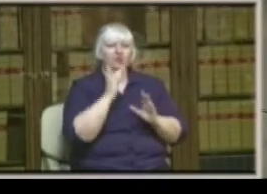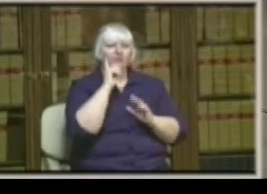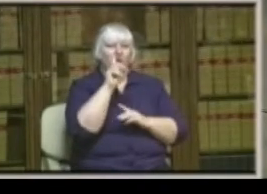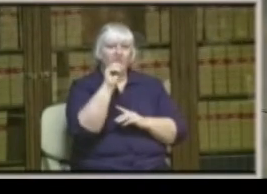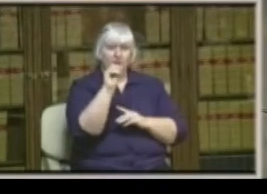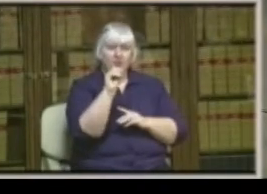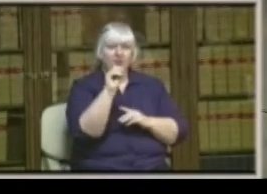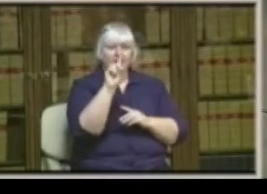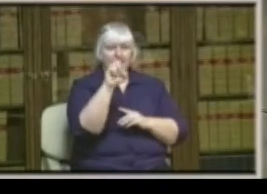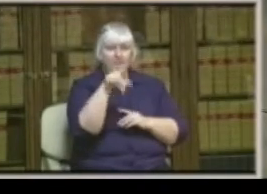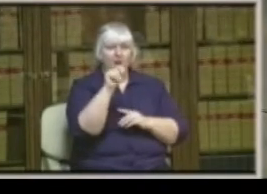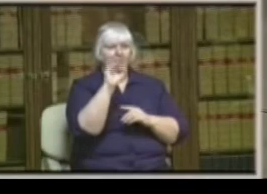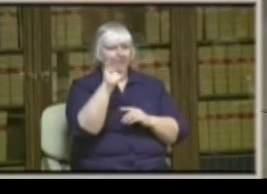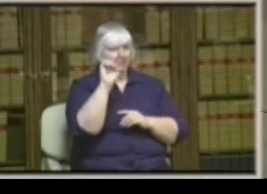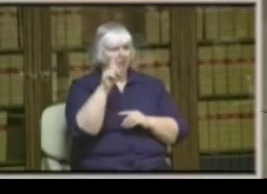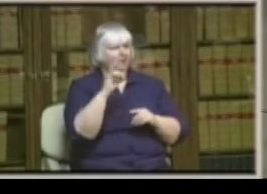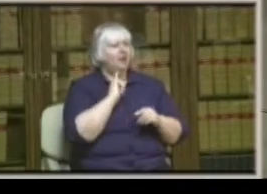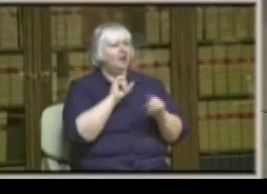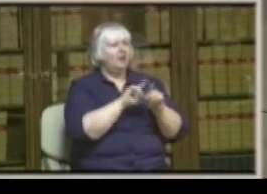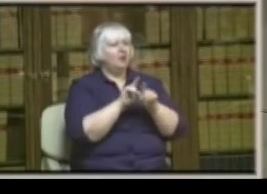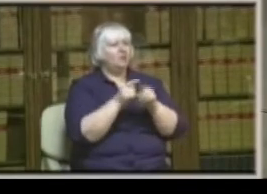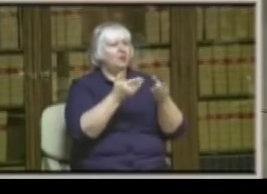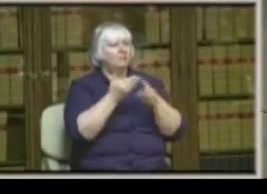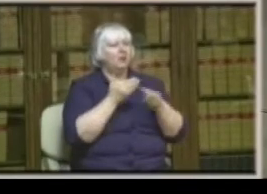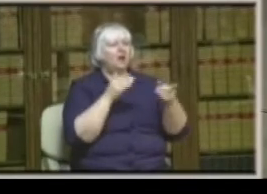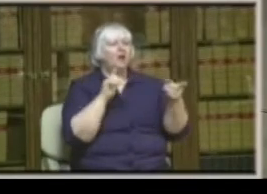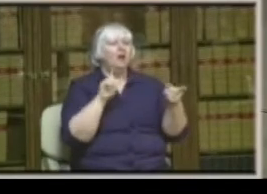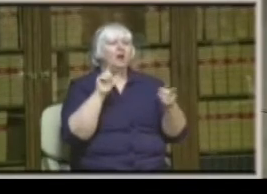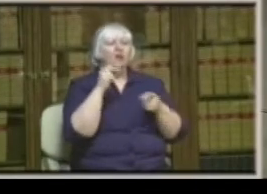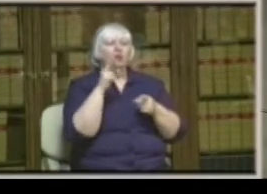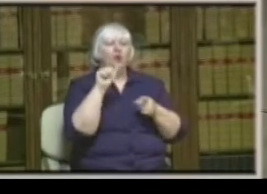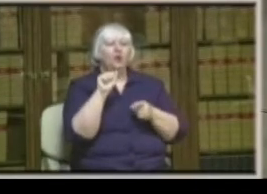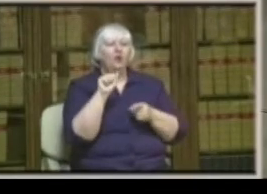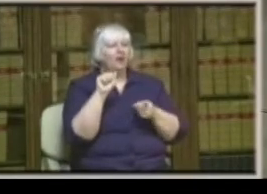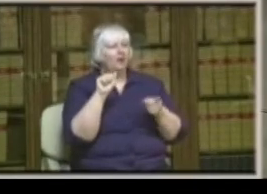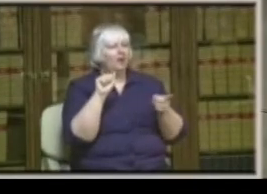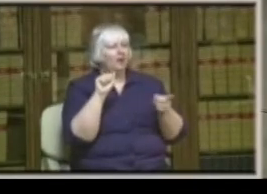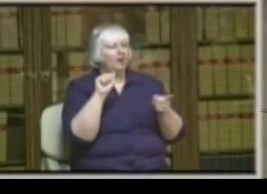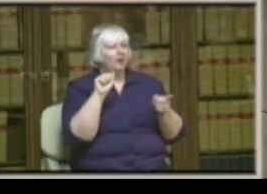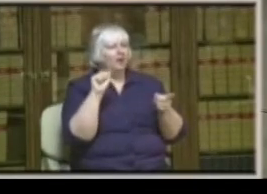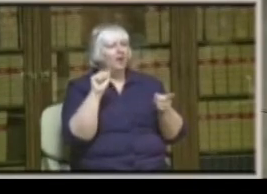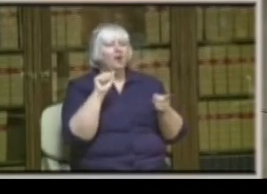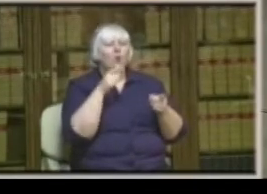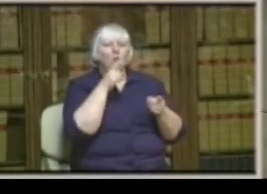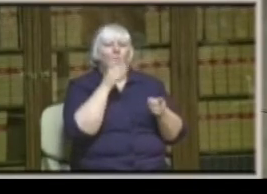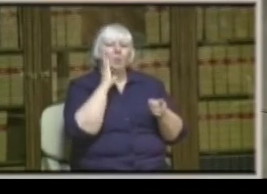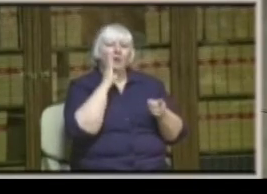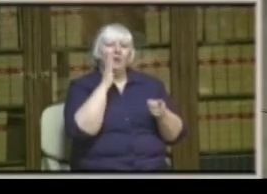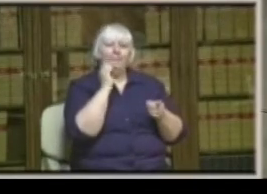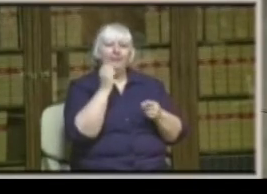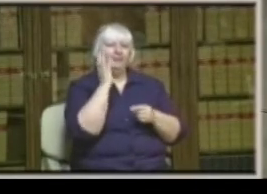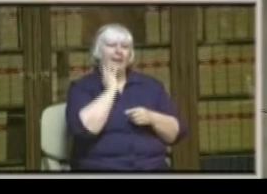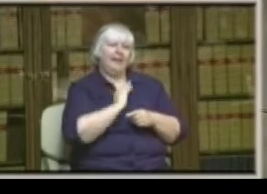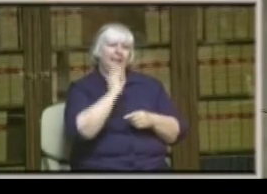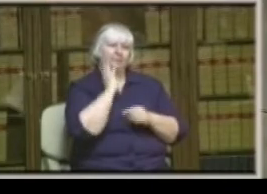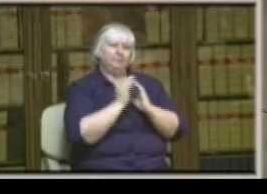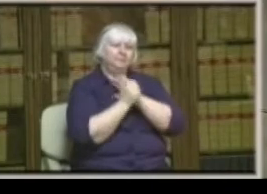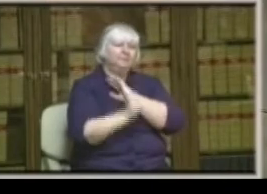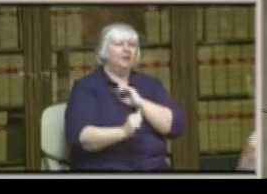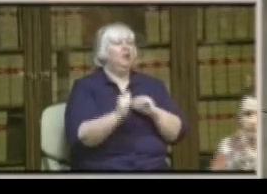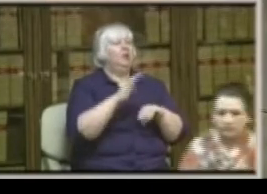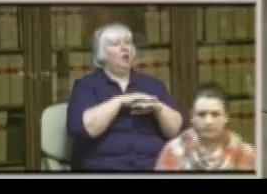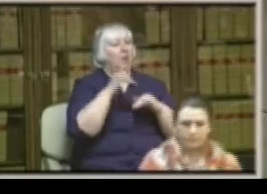today, I brought Laura Petschauer, who is the real expert on what we're going to be talking about today. So House